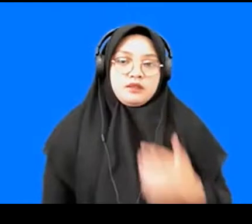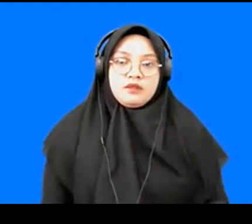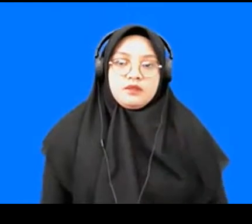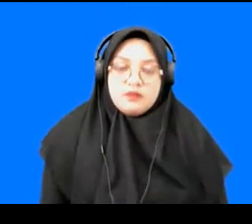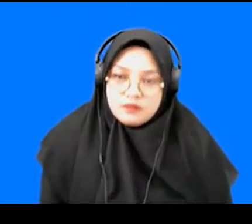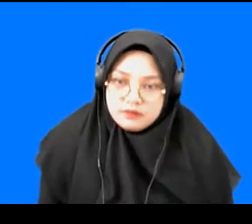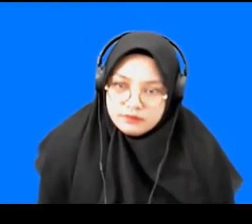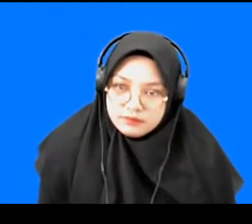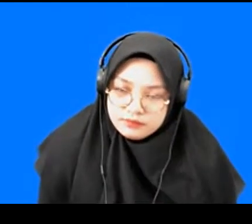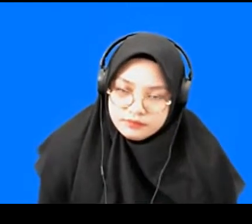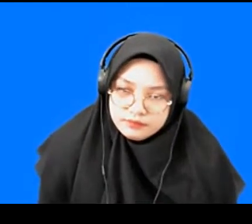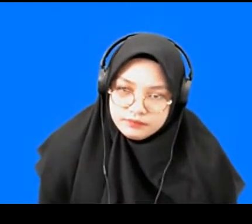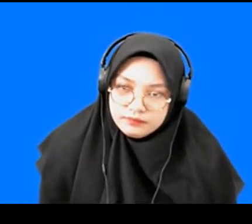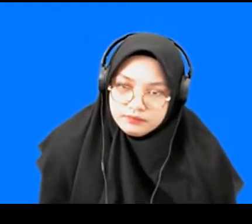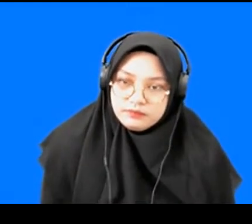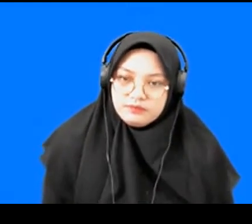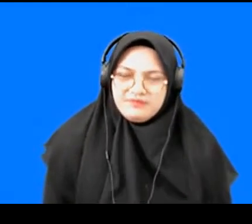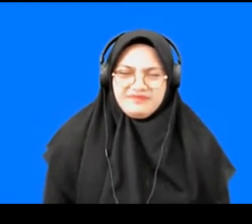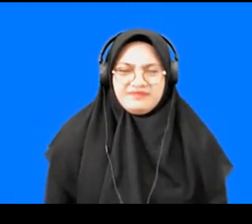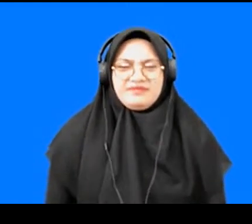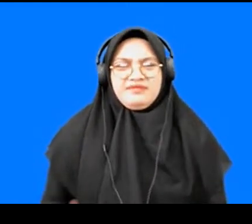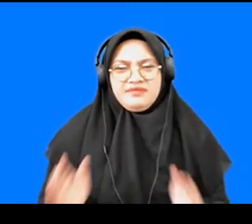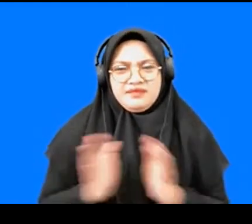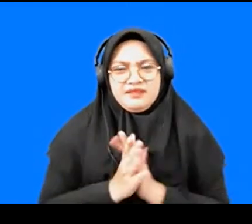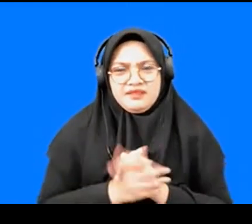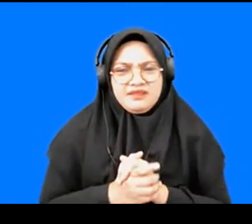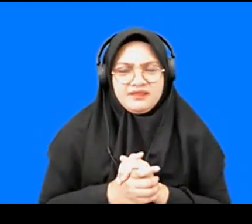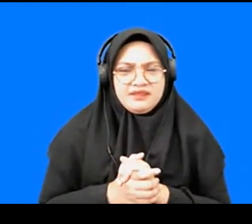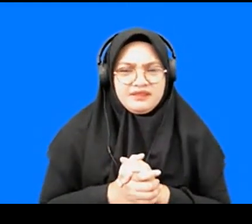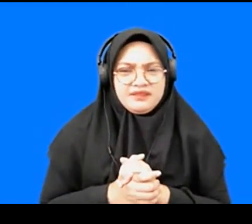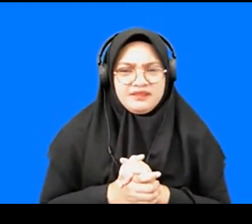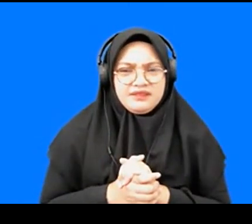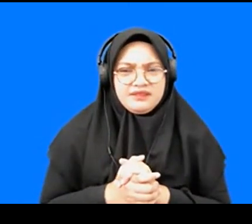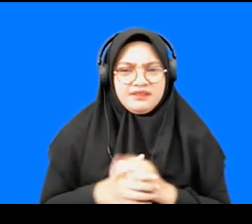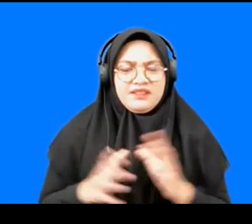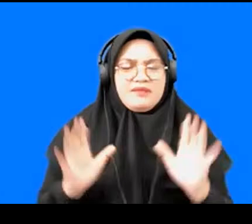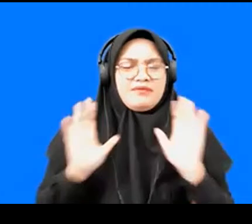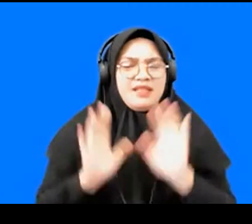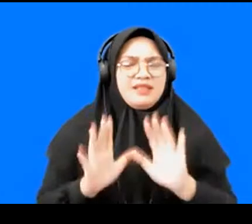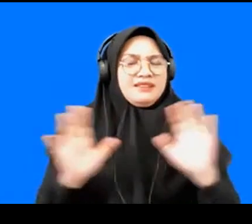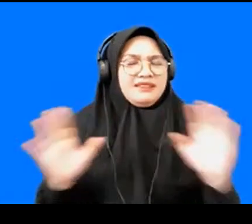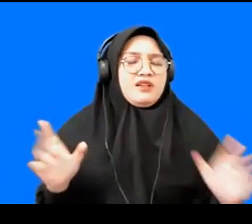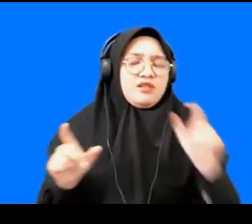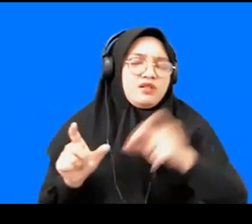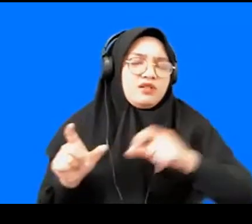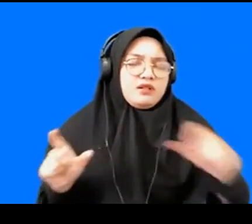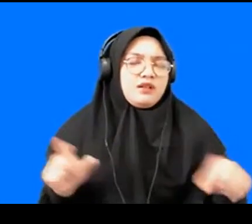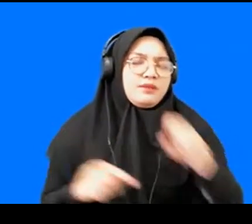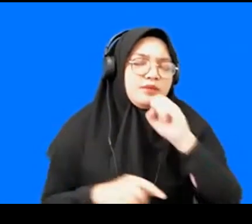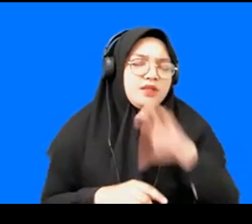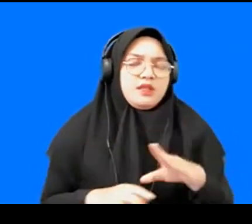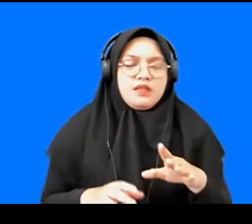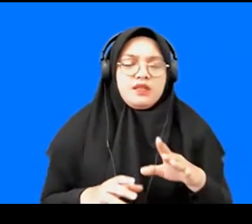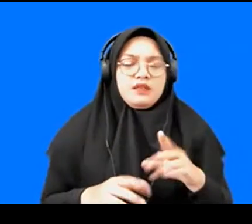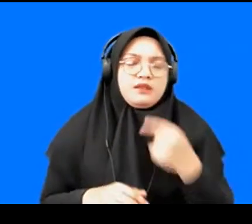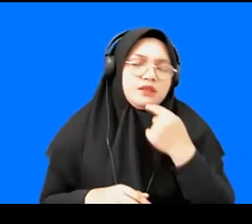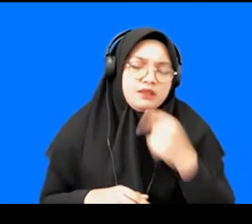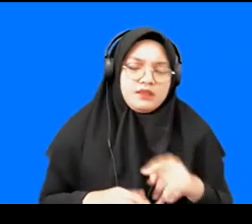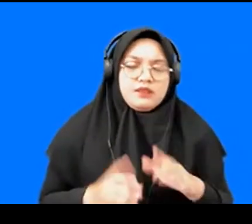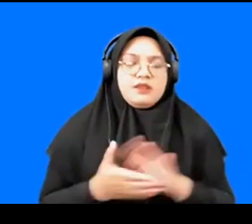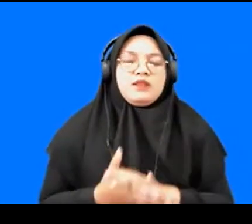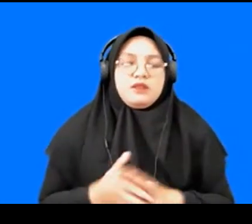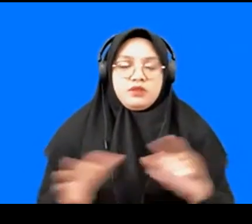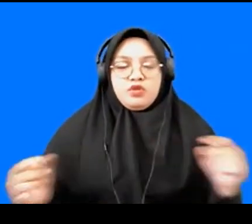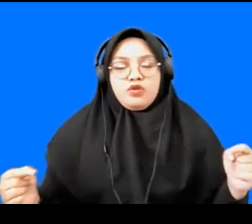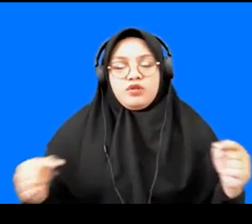enough. But on the spending side, a lot of people were saying anything or, the high net worth probably would say that, yes, I'm willing to,